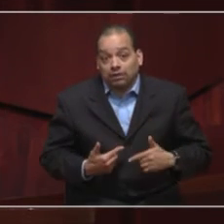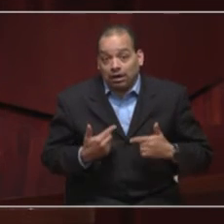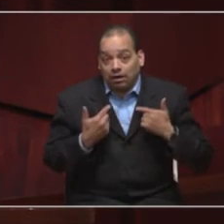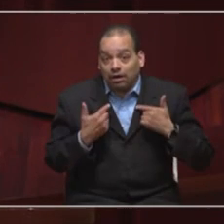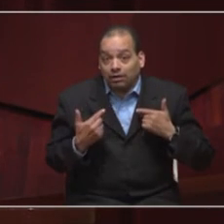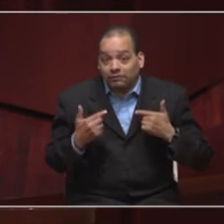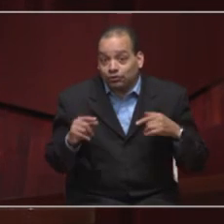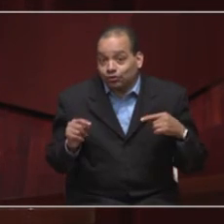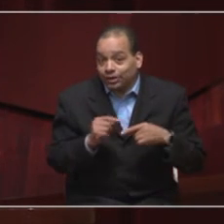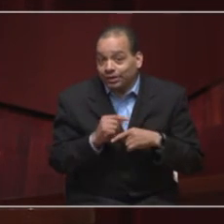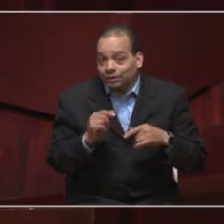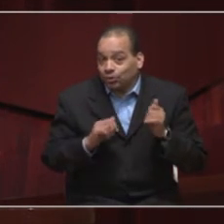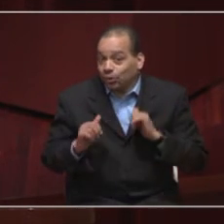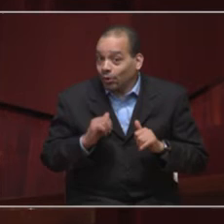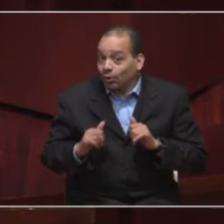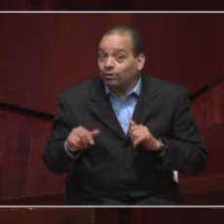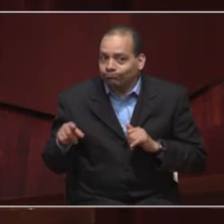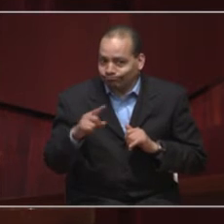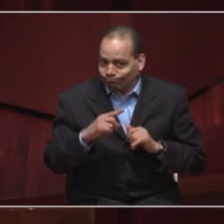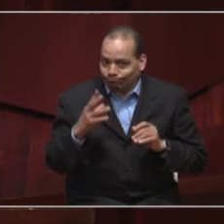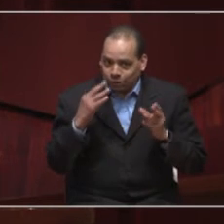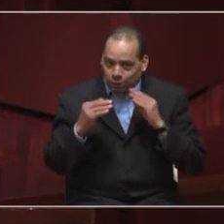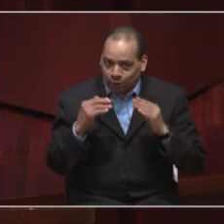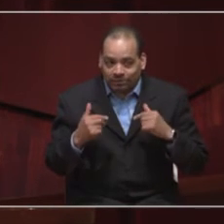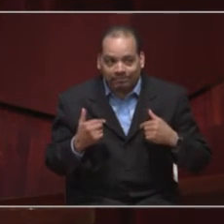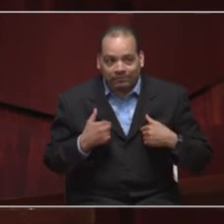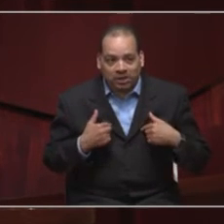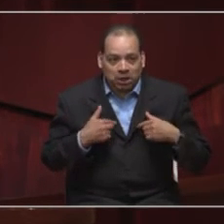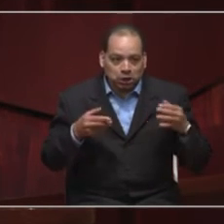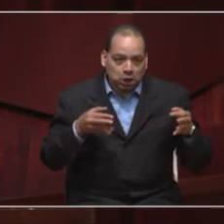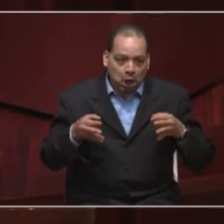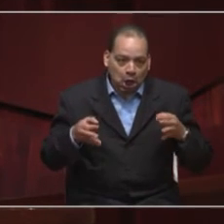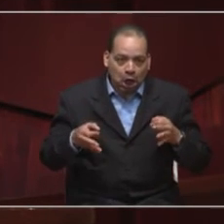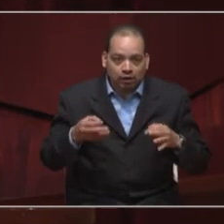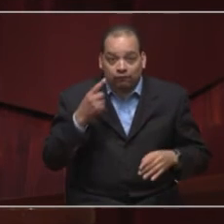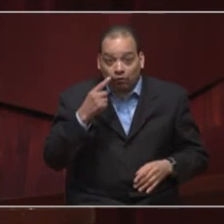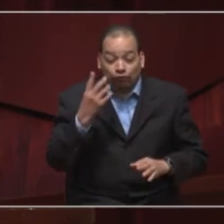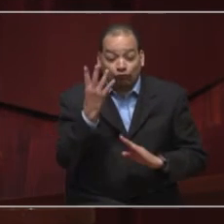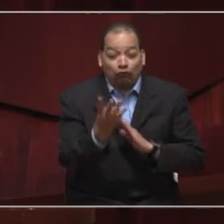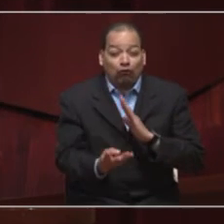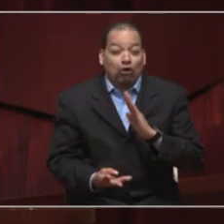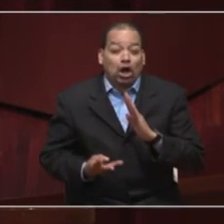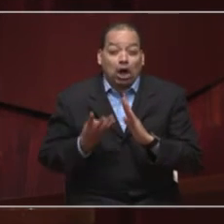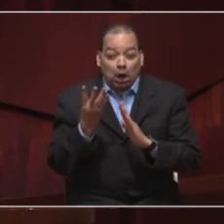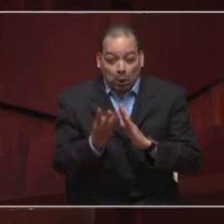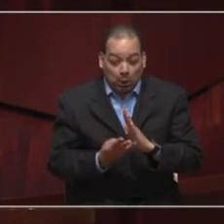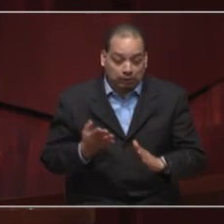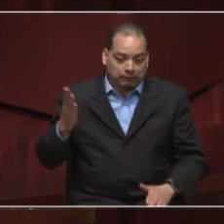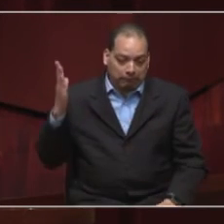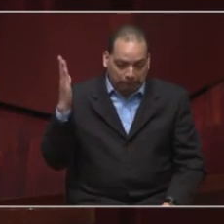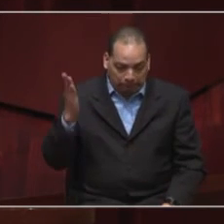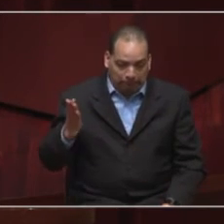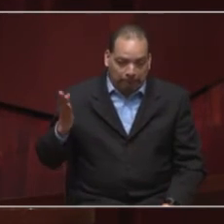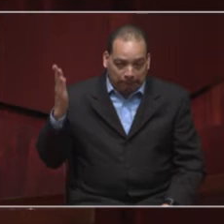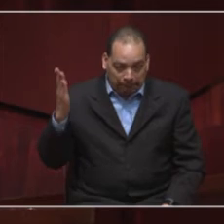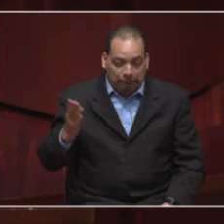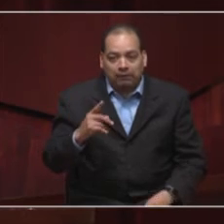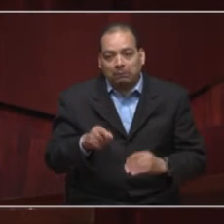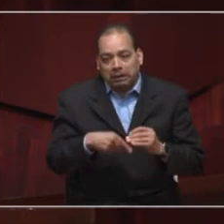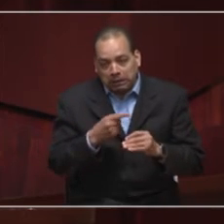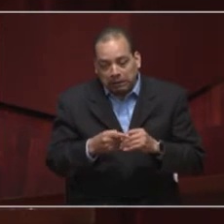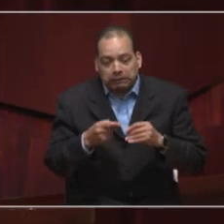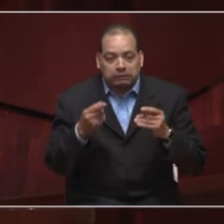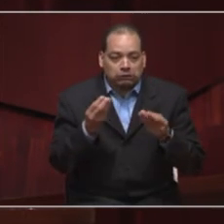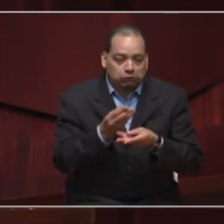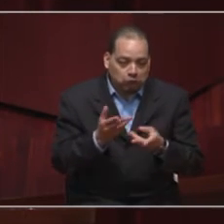have experienced, where I talked ad nauseum for 4 consecutive hours about introduction and navigation,